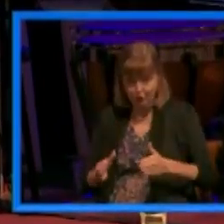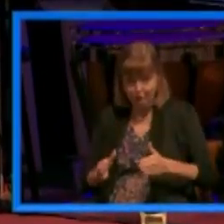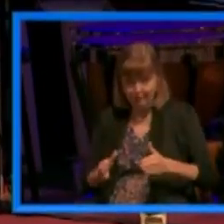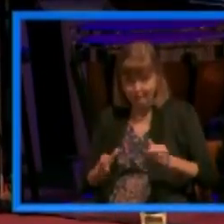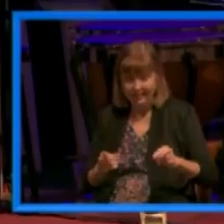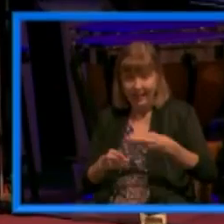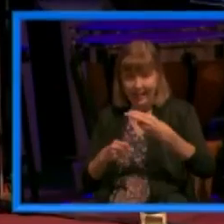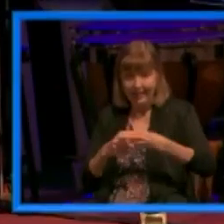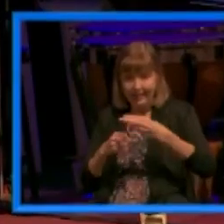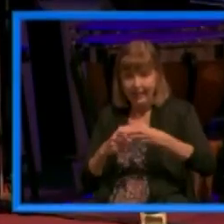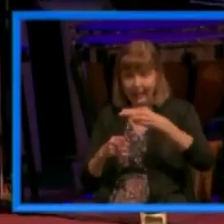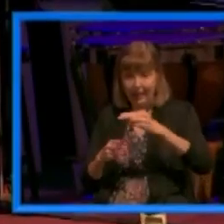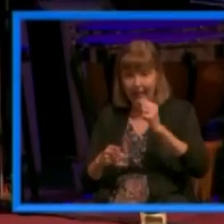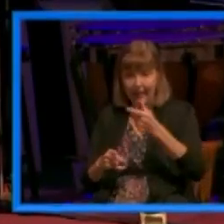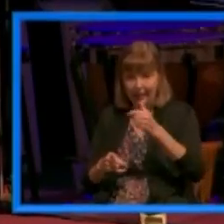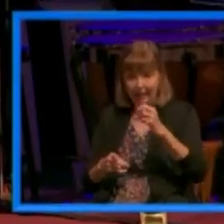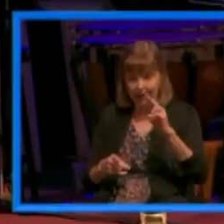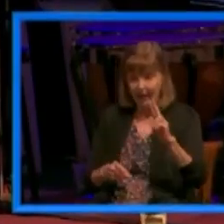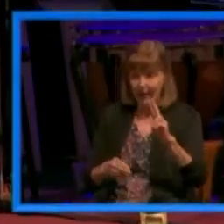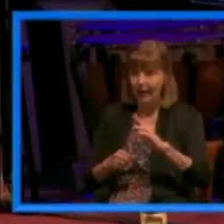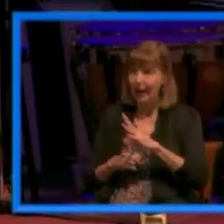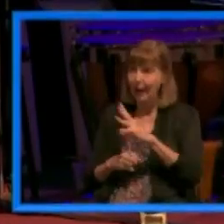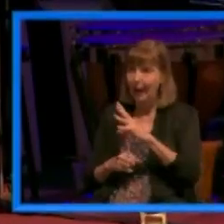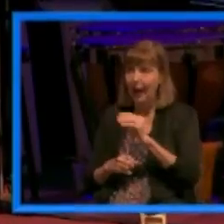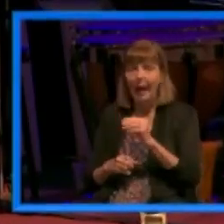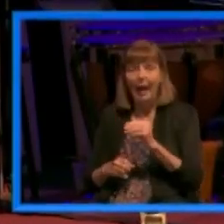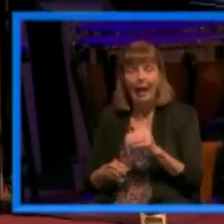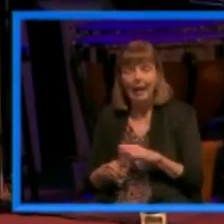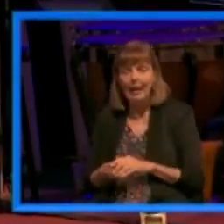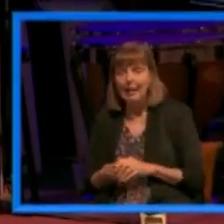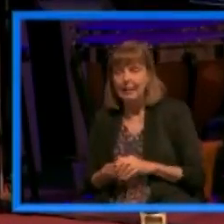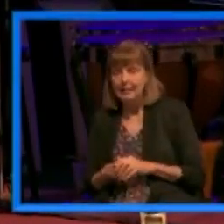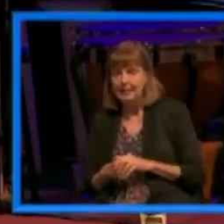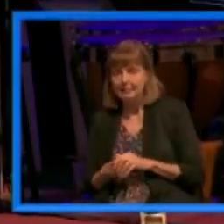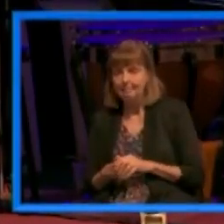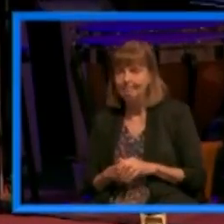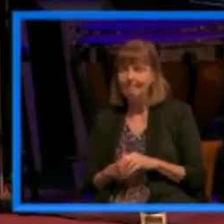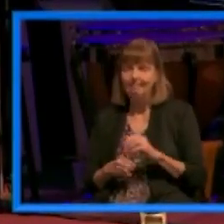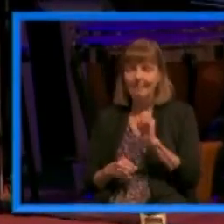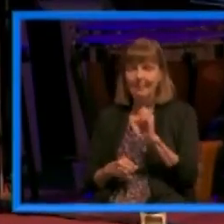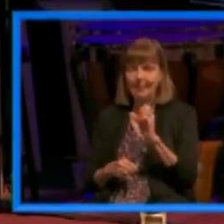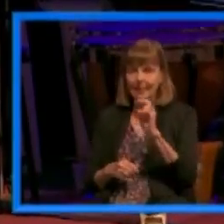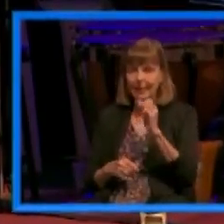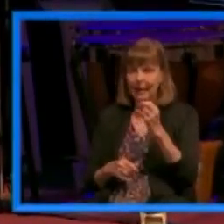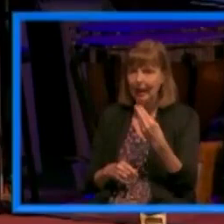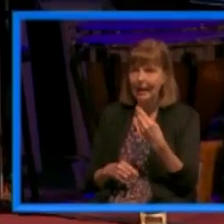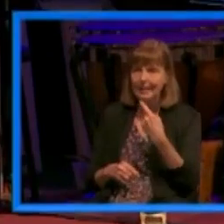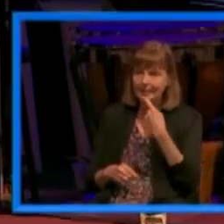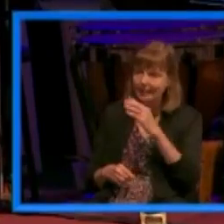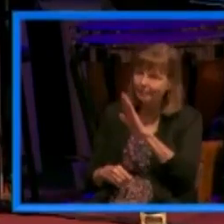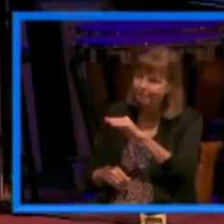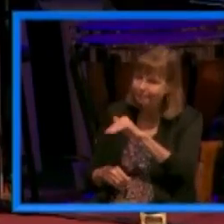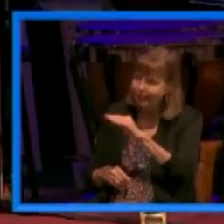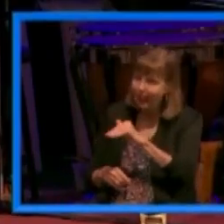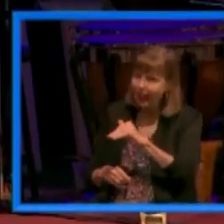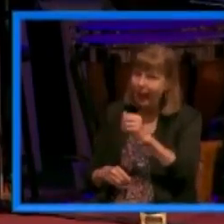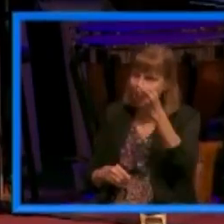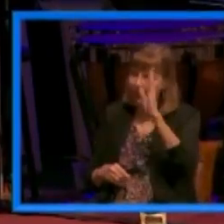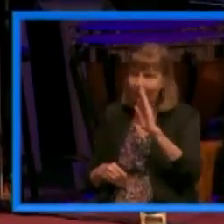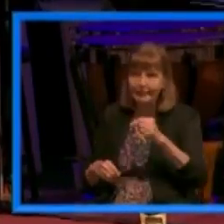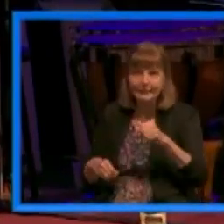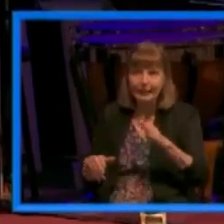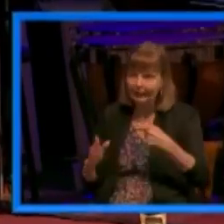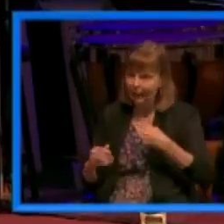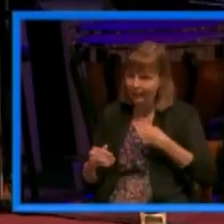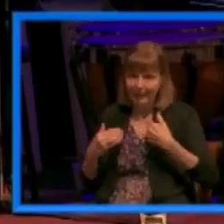said to Abram, "Behold, now the Lord has prevented me from bearing children. Go into my servant. It may be that I shall obtain children by